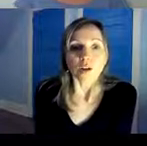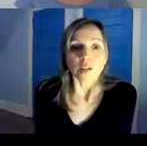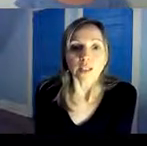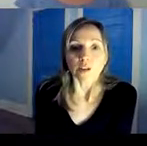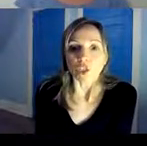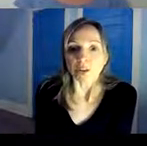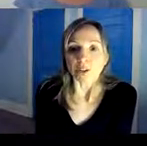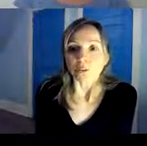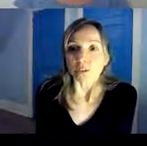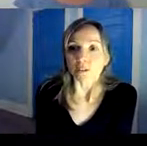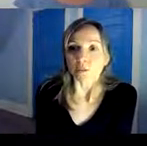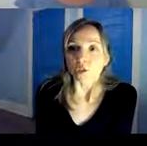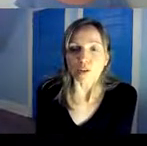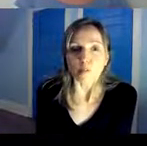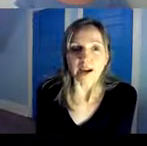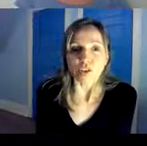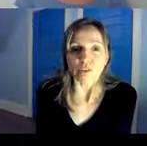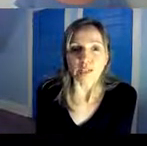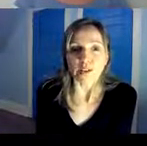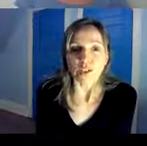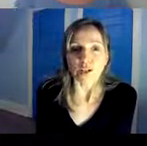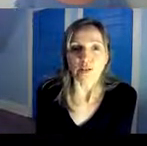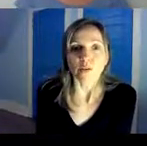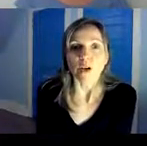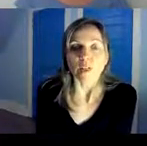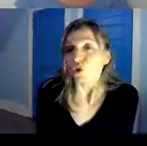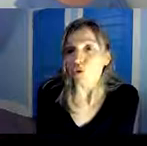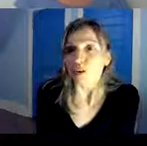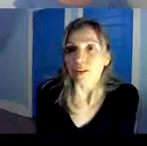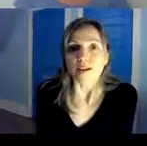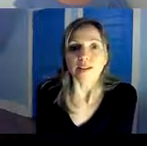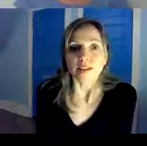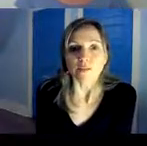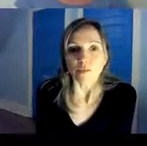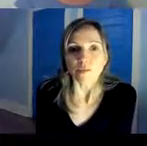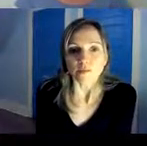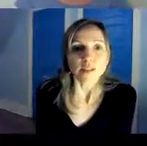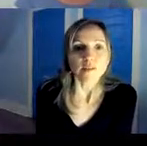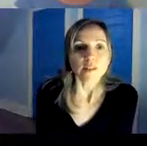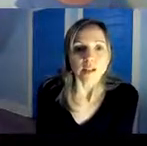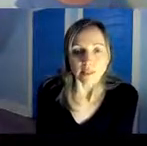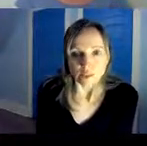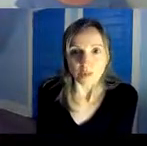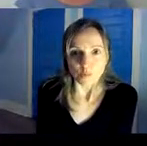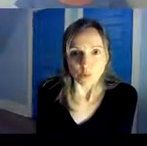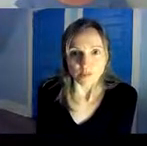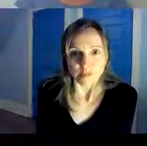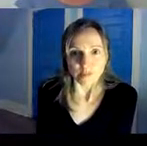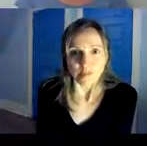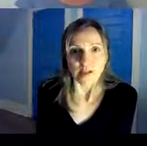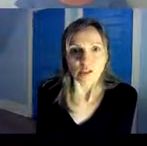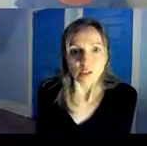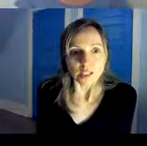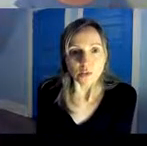taken along Lake Ontario. And unfortunately there are patches of Lake Ontario, the shoreline that is filled with invasives, this being one of